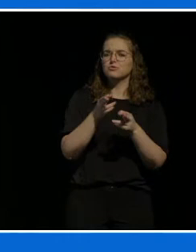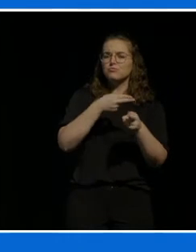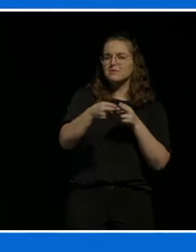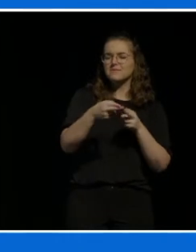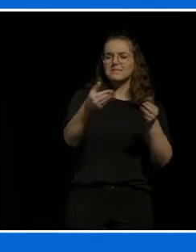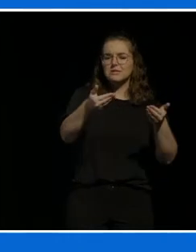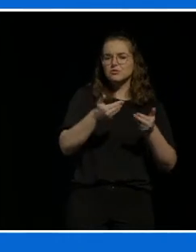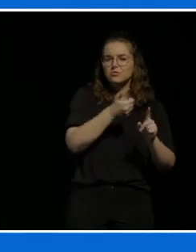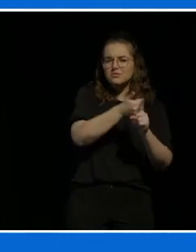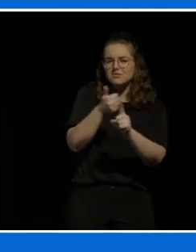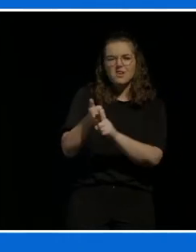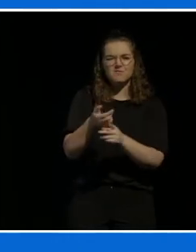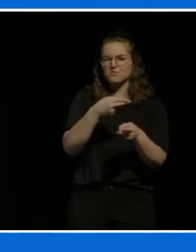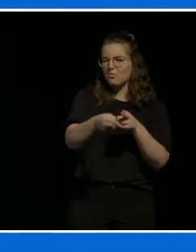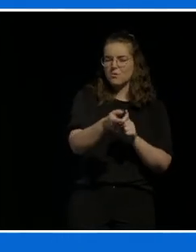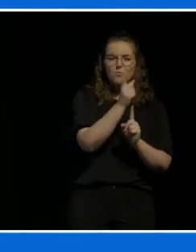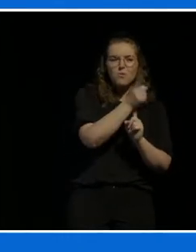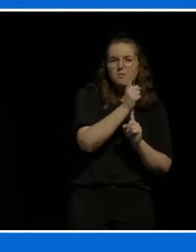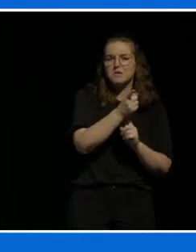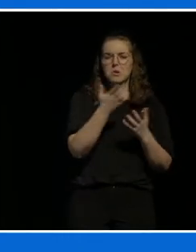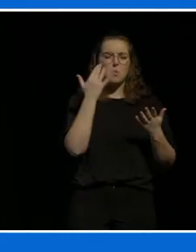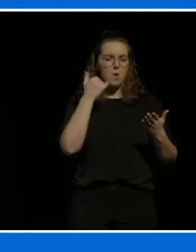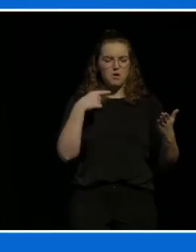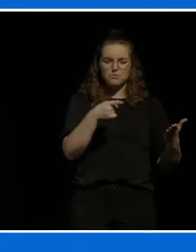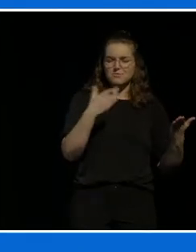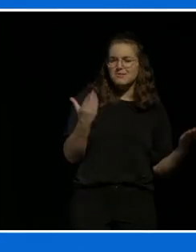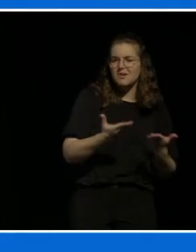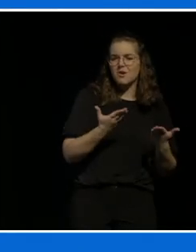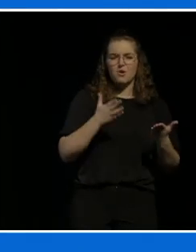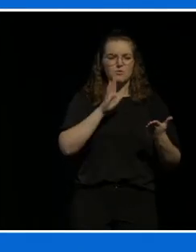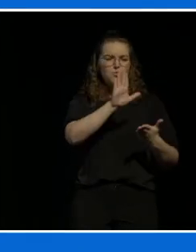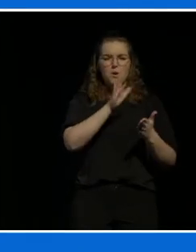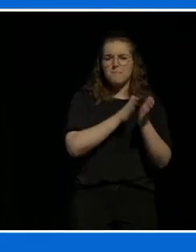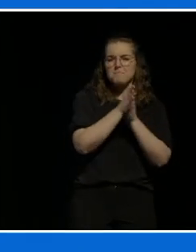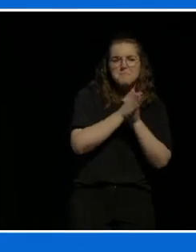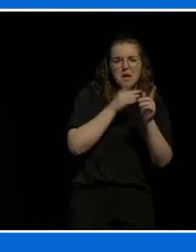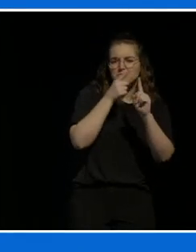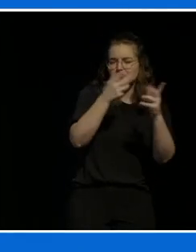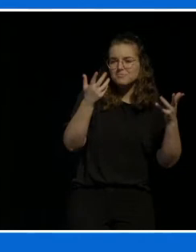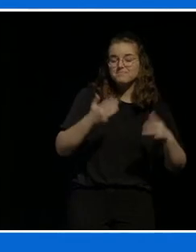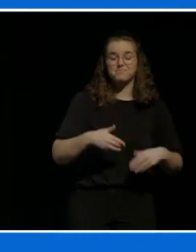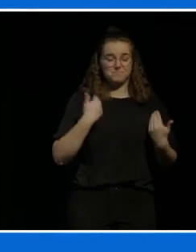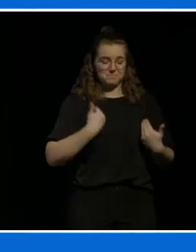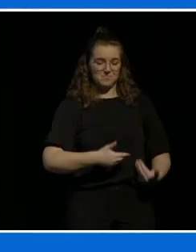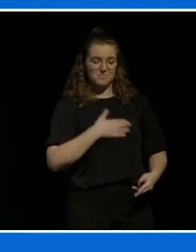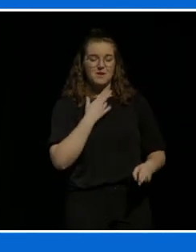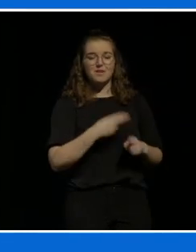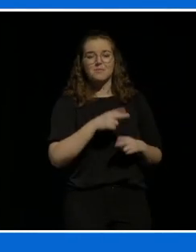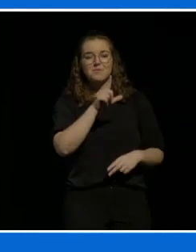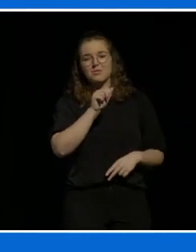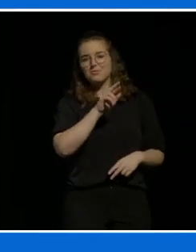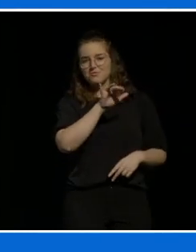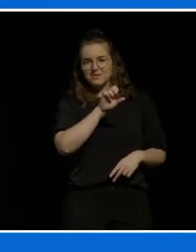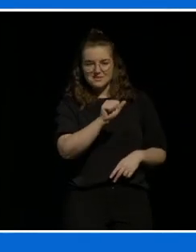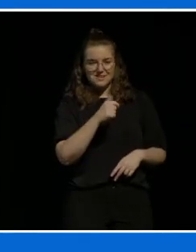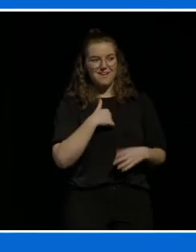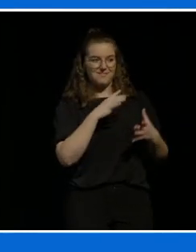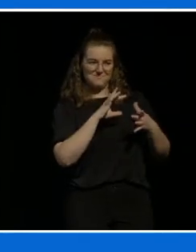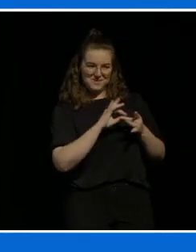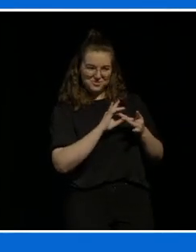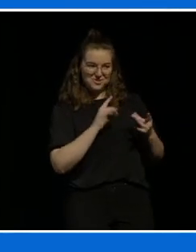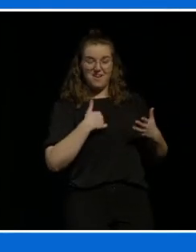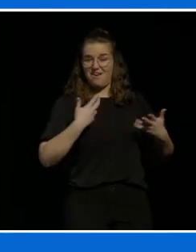in 1 to 2 minutes, what you do, why you're here, what you're passionate about. My name is Larissa May, and as you mentioned, I